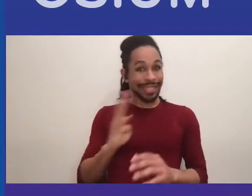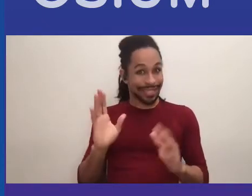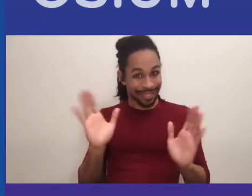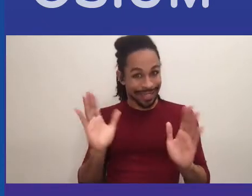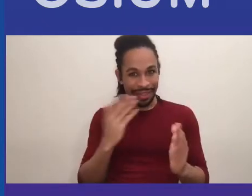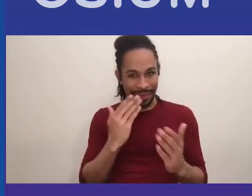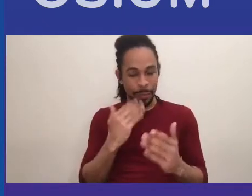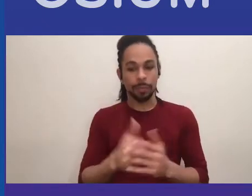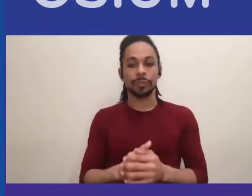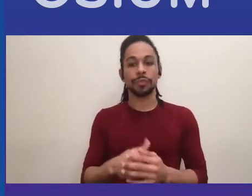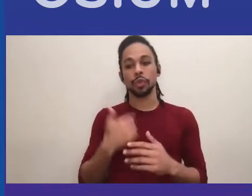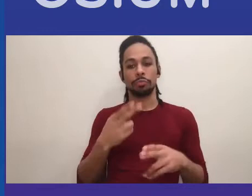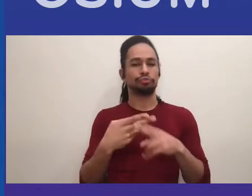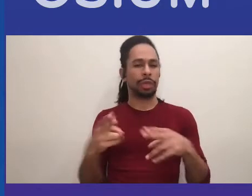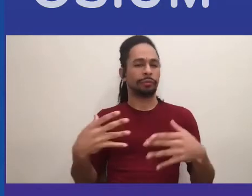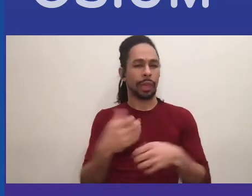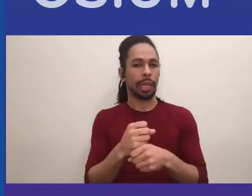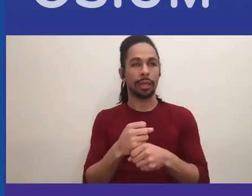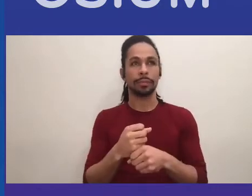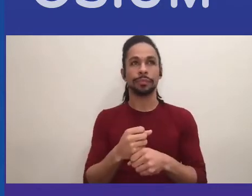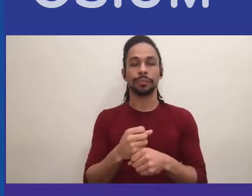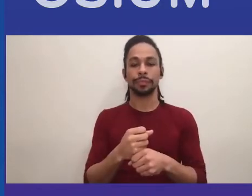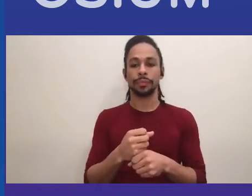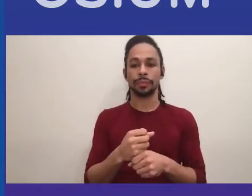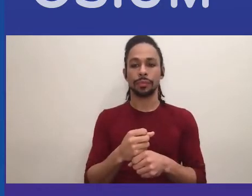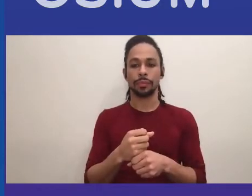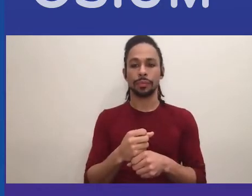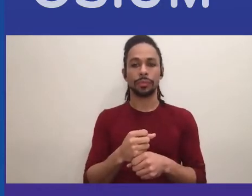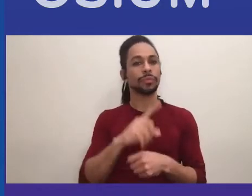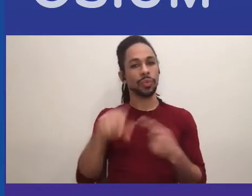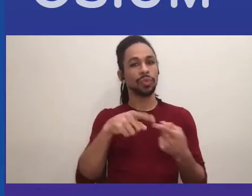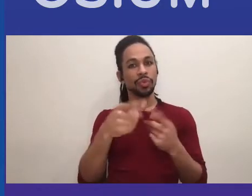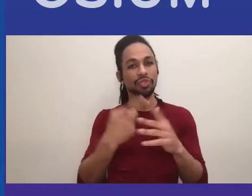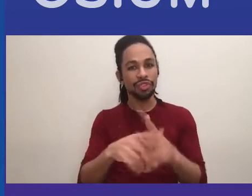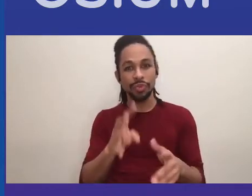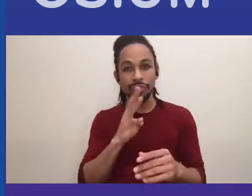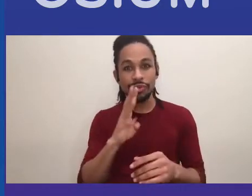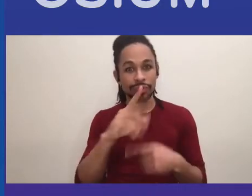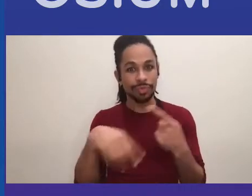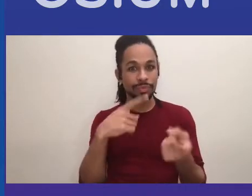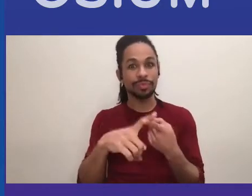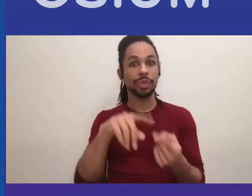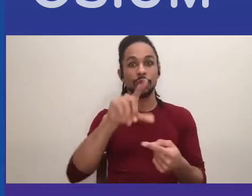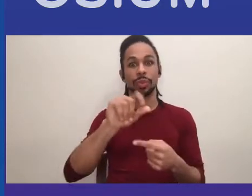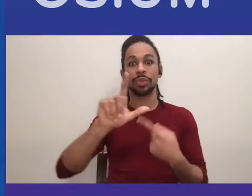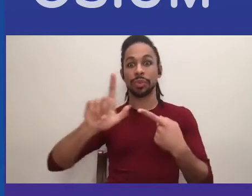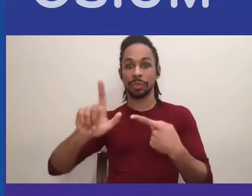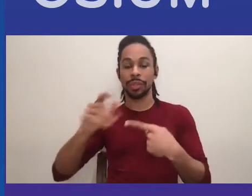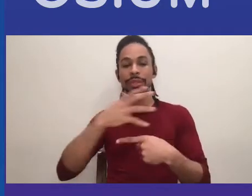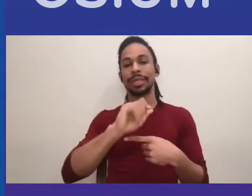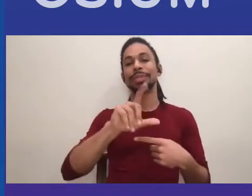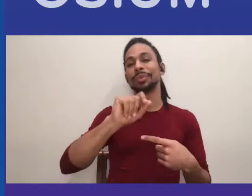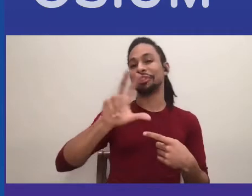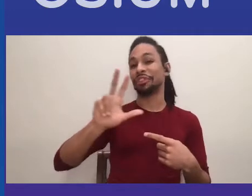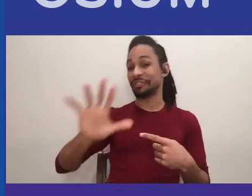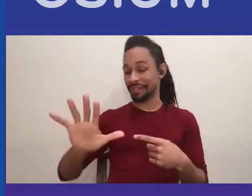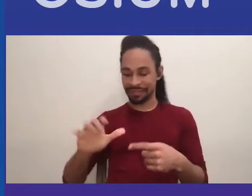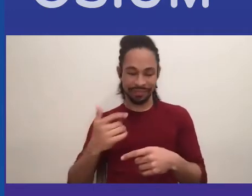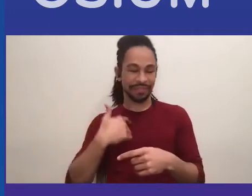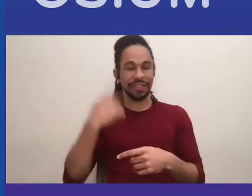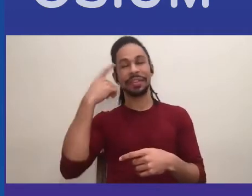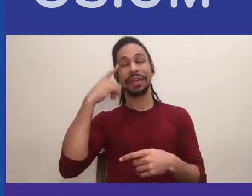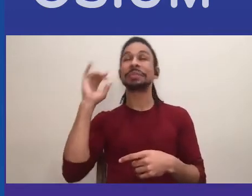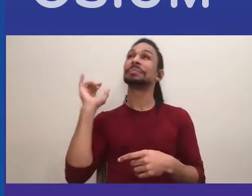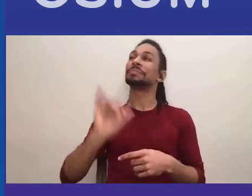Briefly, like I think as soon as you were talking about 2021 into 2035, I thought of, you know,